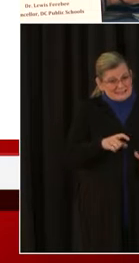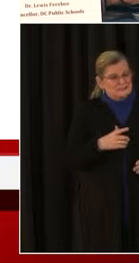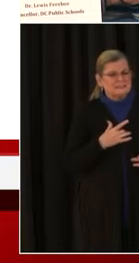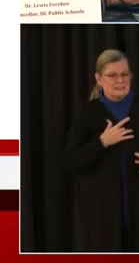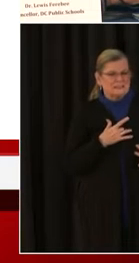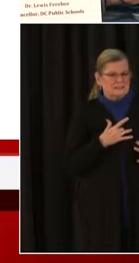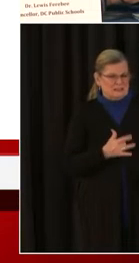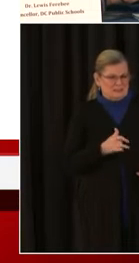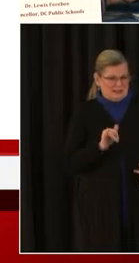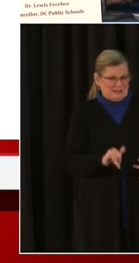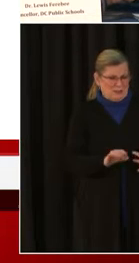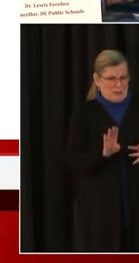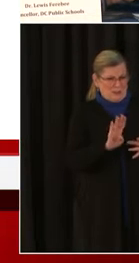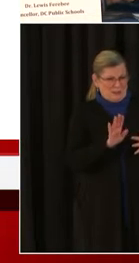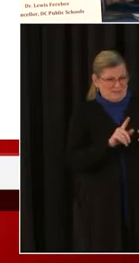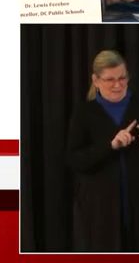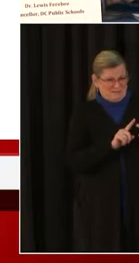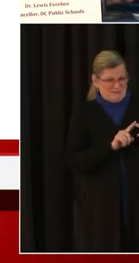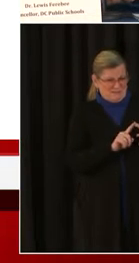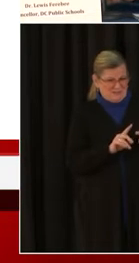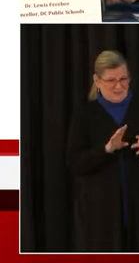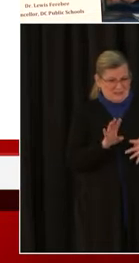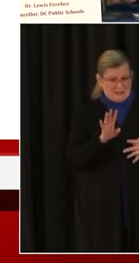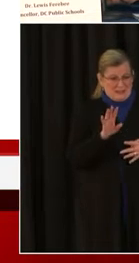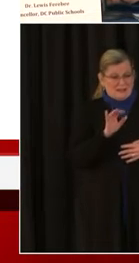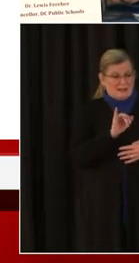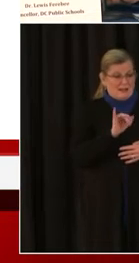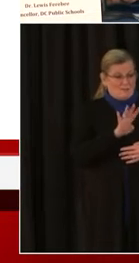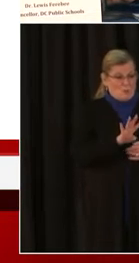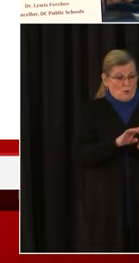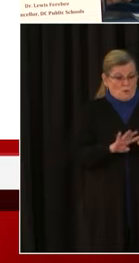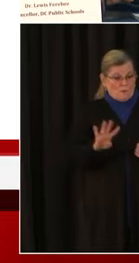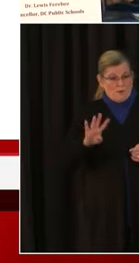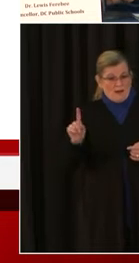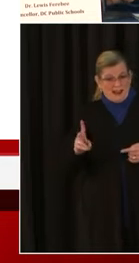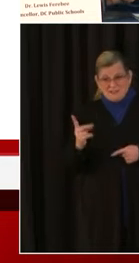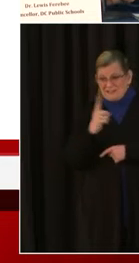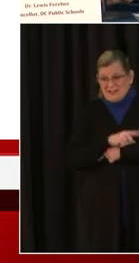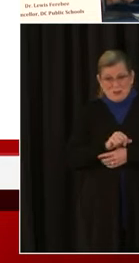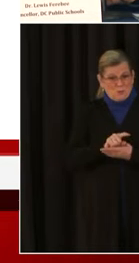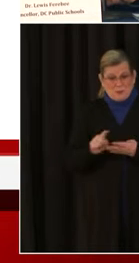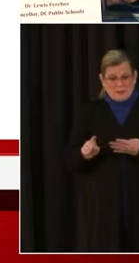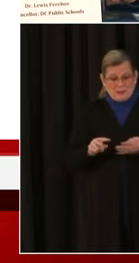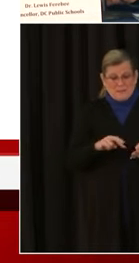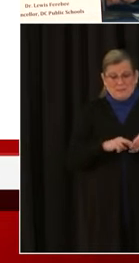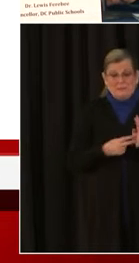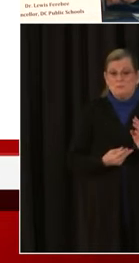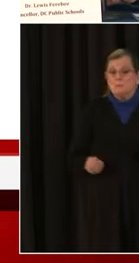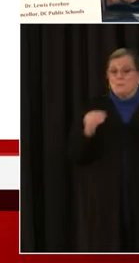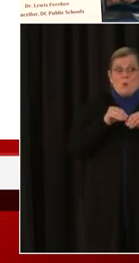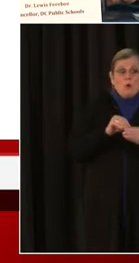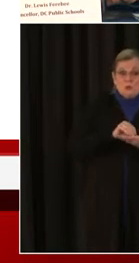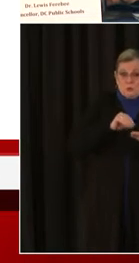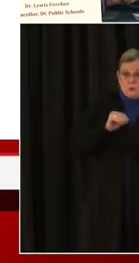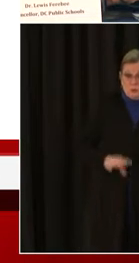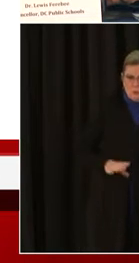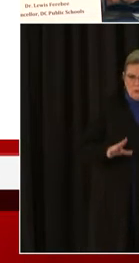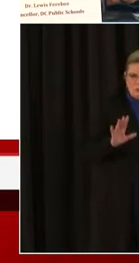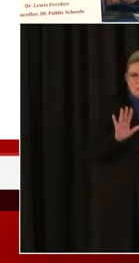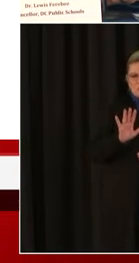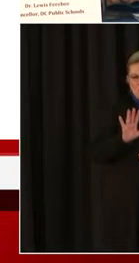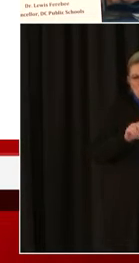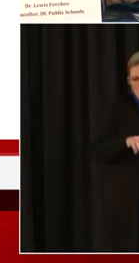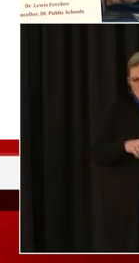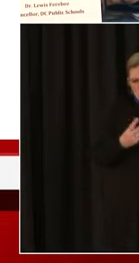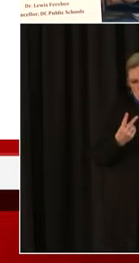typically in this model, instead of 4 to 4.5 days a week to serve more students, schools would serve students approximately